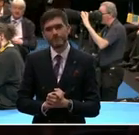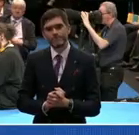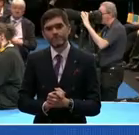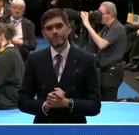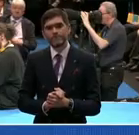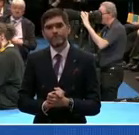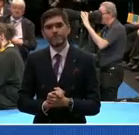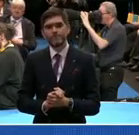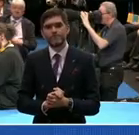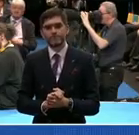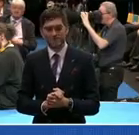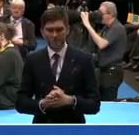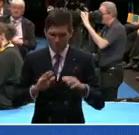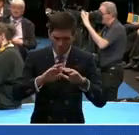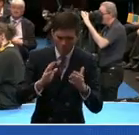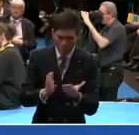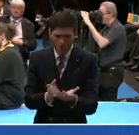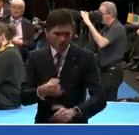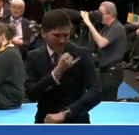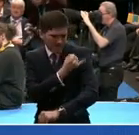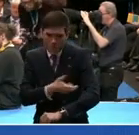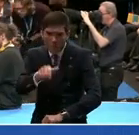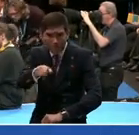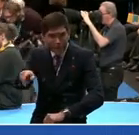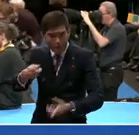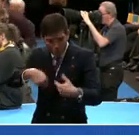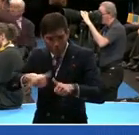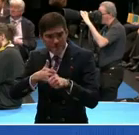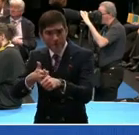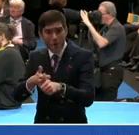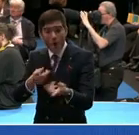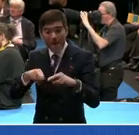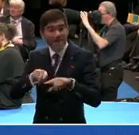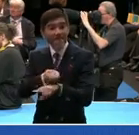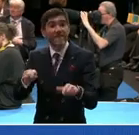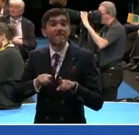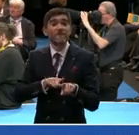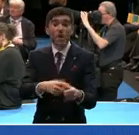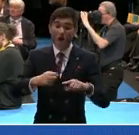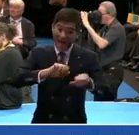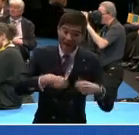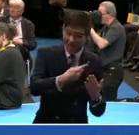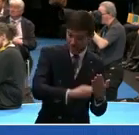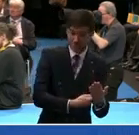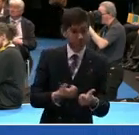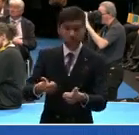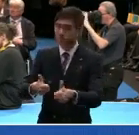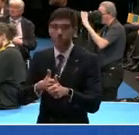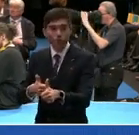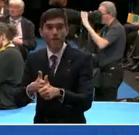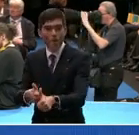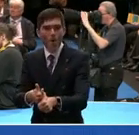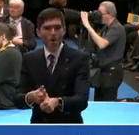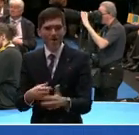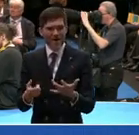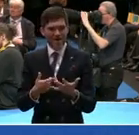In standing by the world's most vulnerable, we will prioritise those who play by our rules over those who seek to take our country